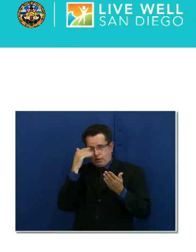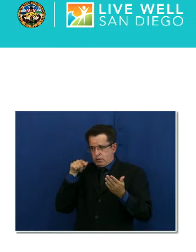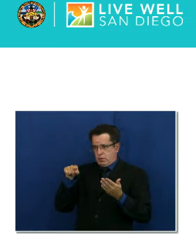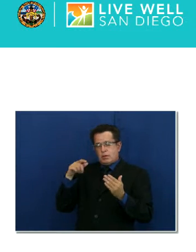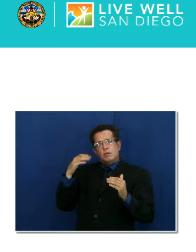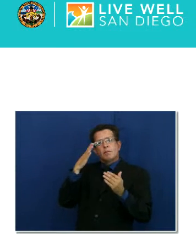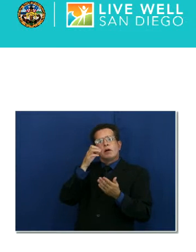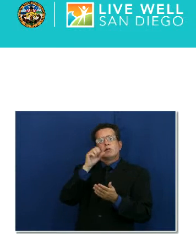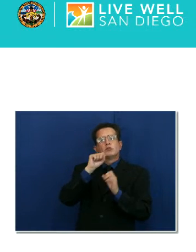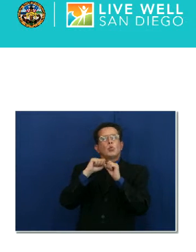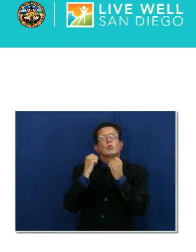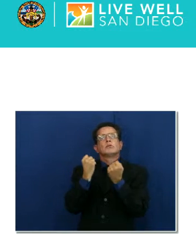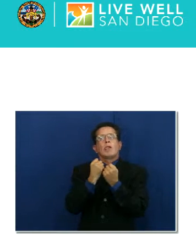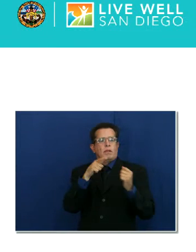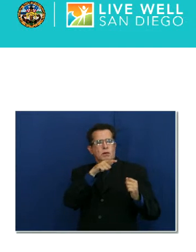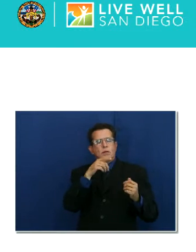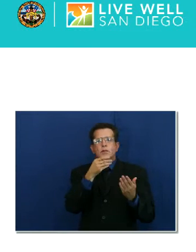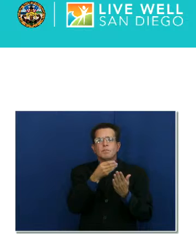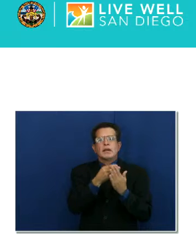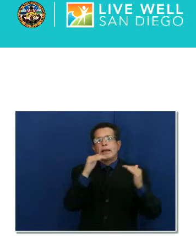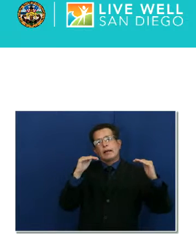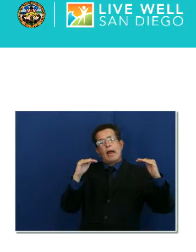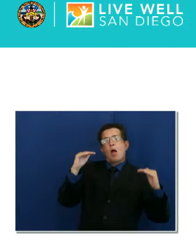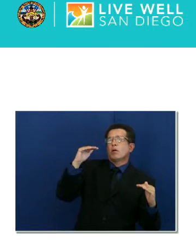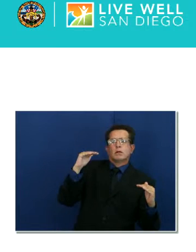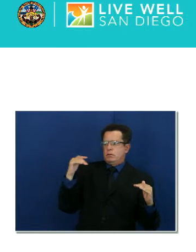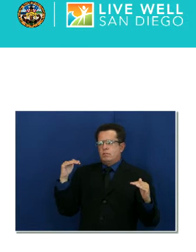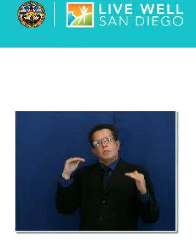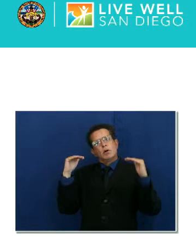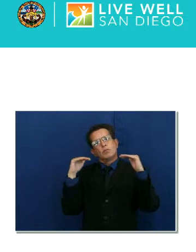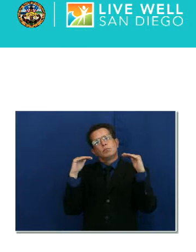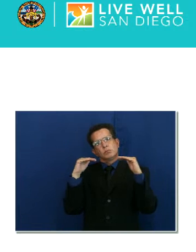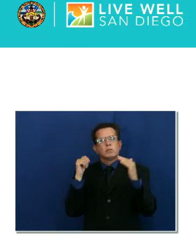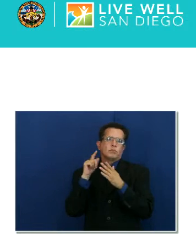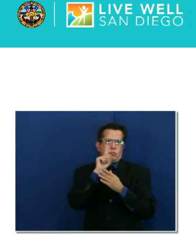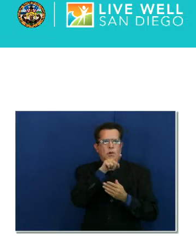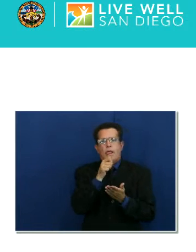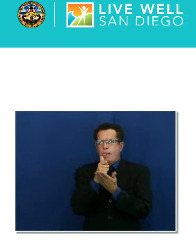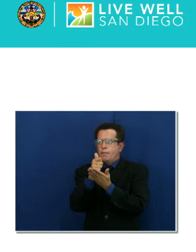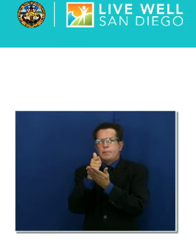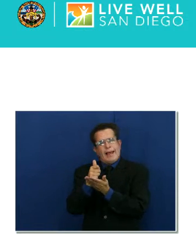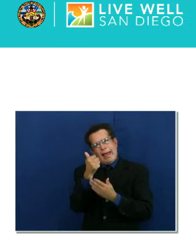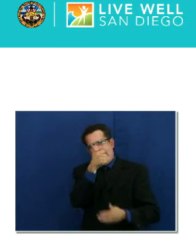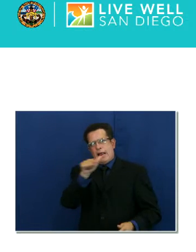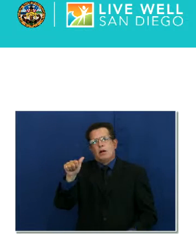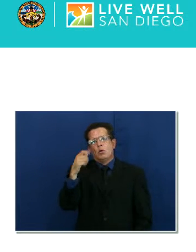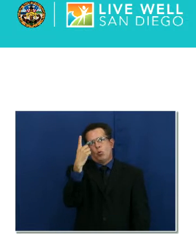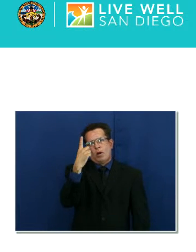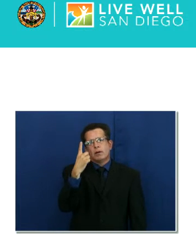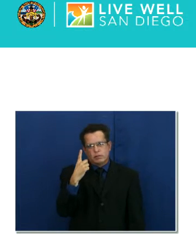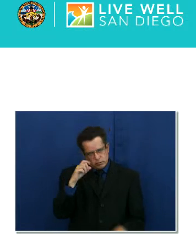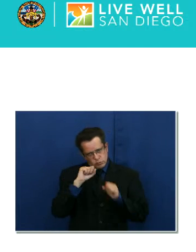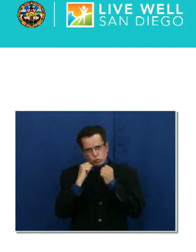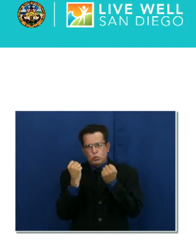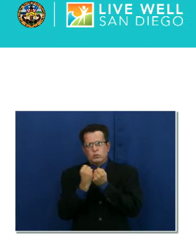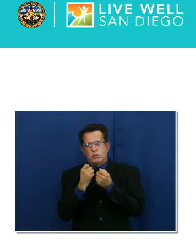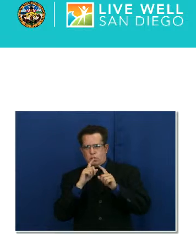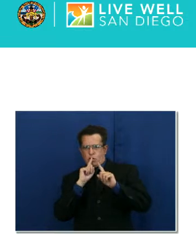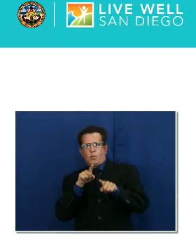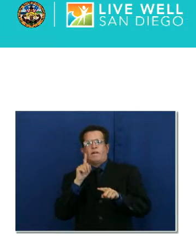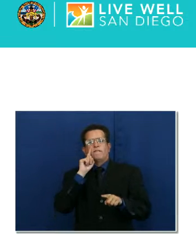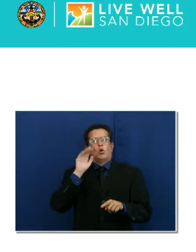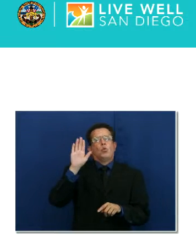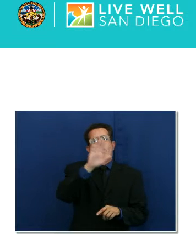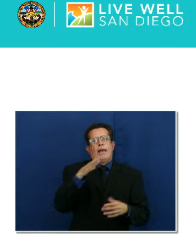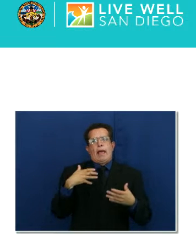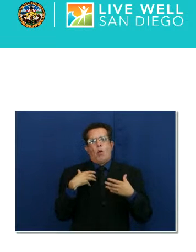other socially determined circumstances. And we like to refer to those circumstances as social determinants of health, which